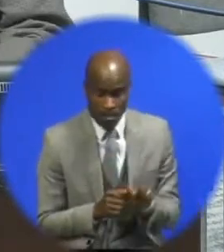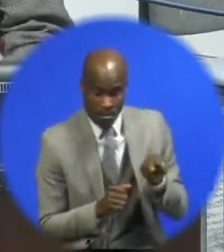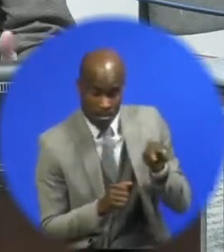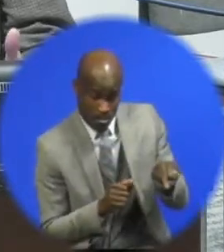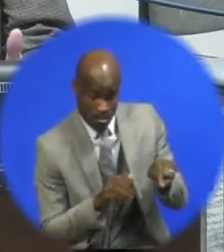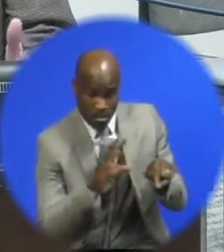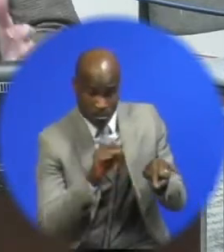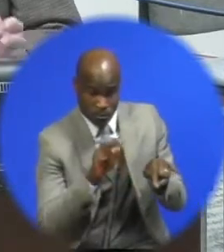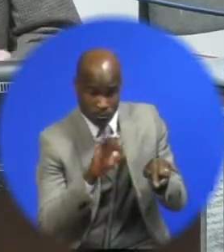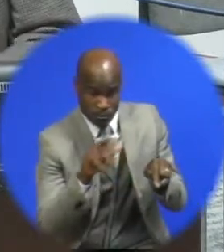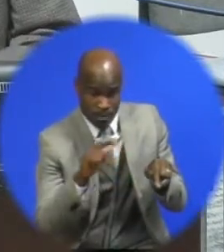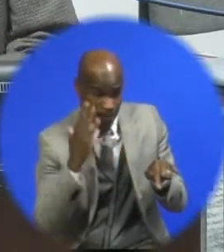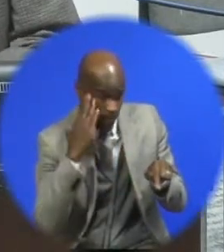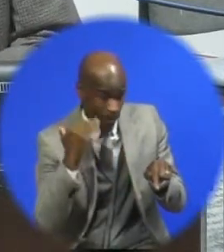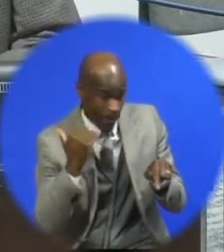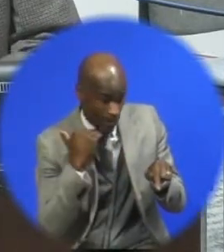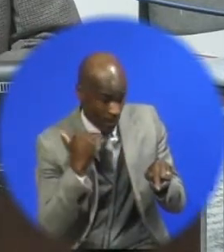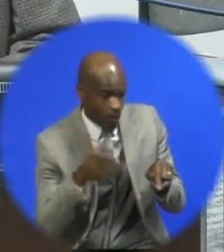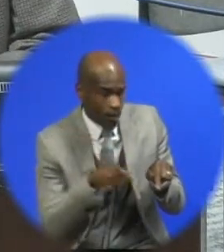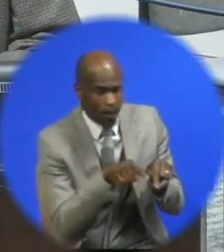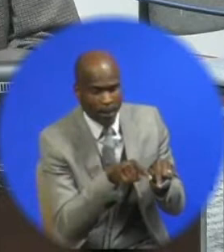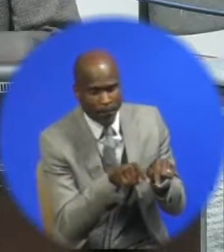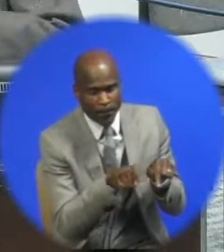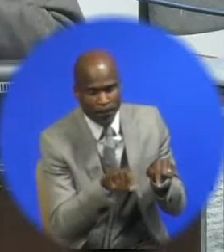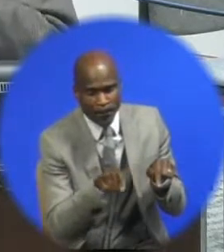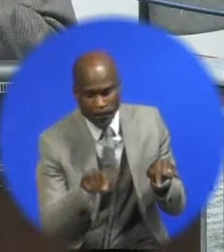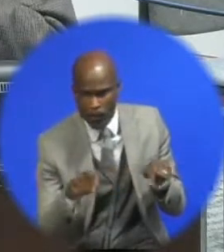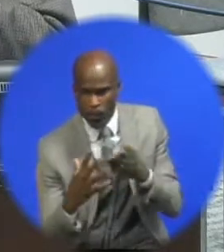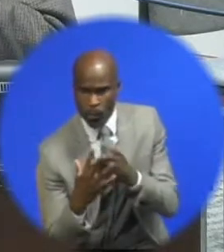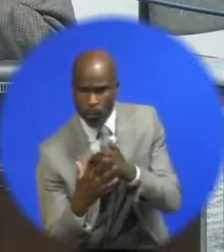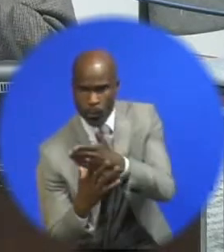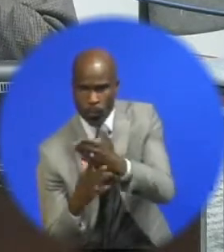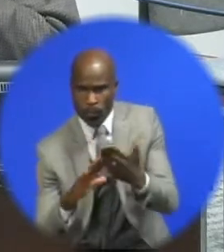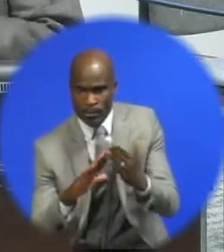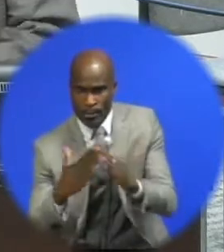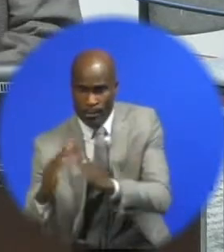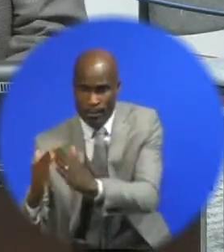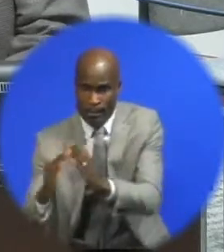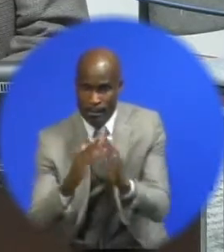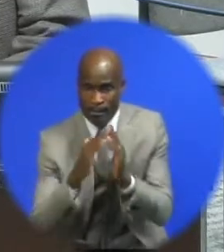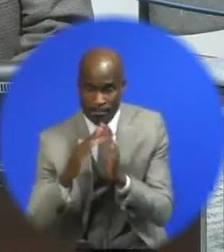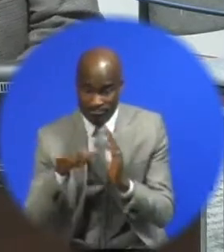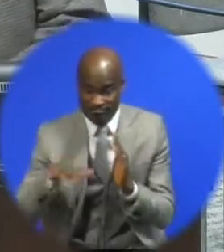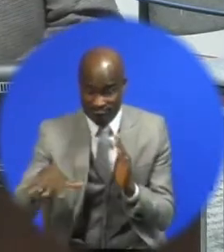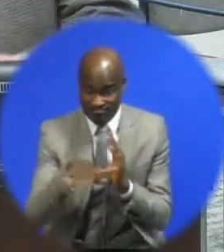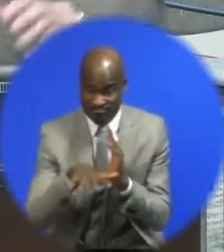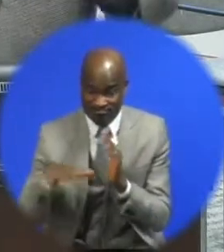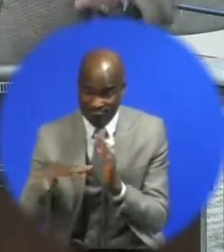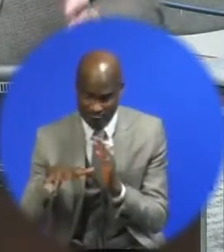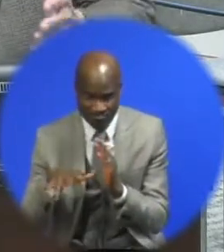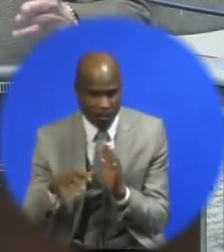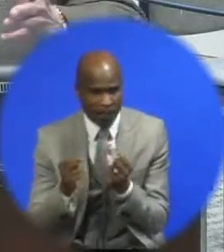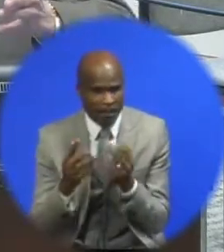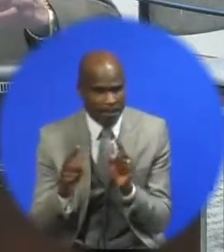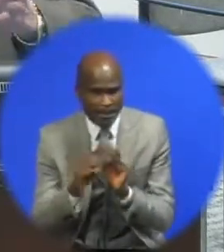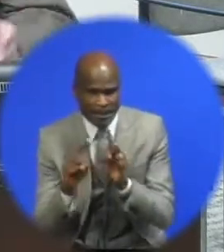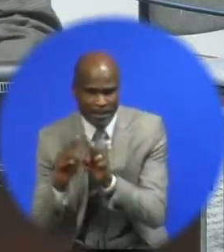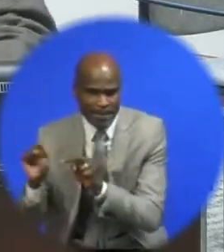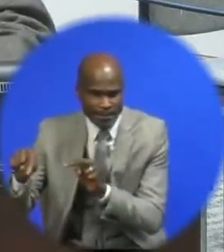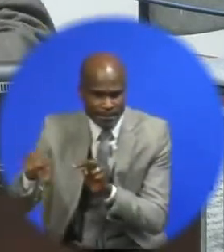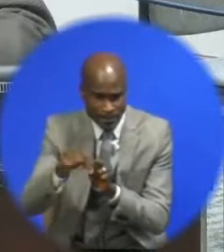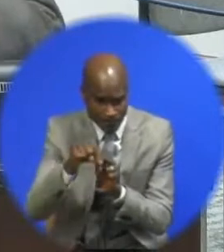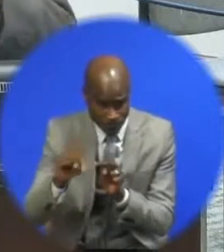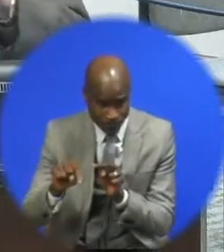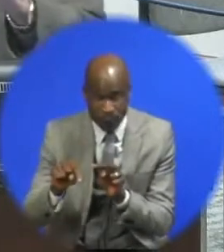go through town, and as I said, a lot of things are happening there, and it will go out and then it'll connect up to Camp